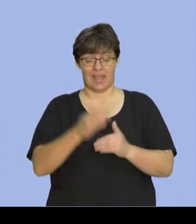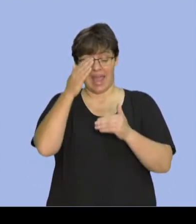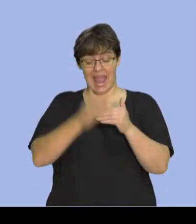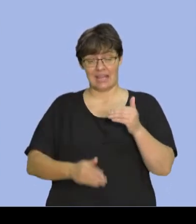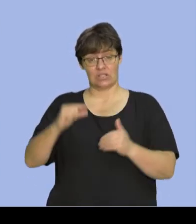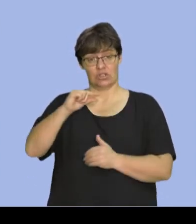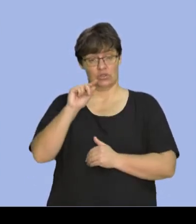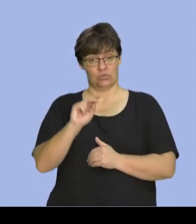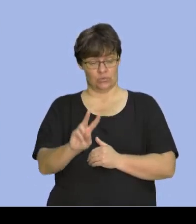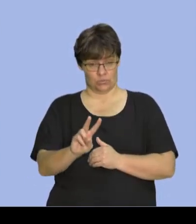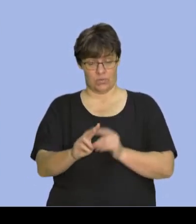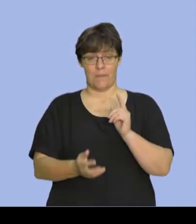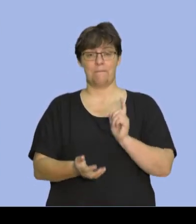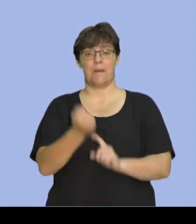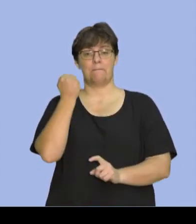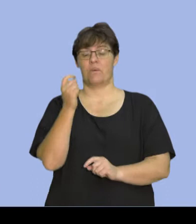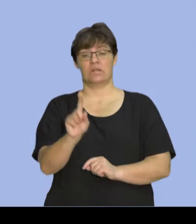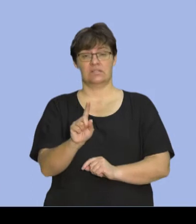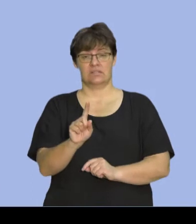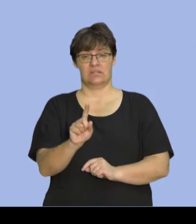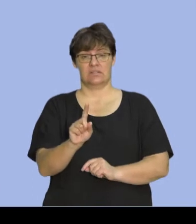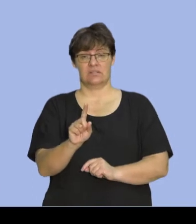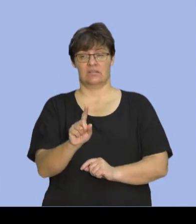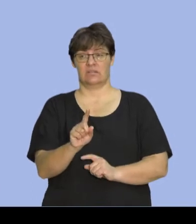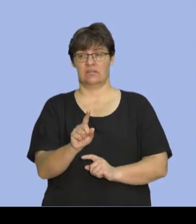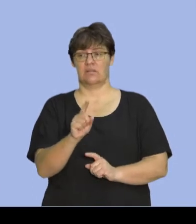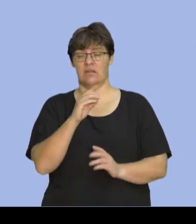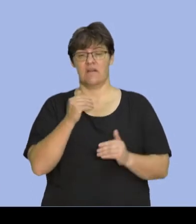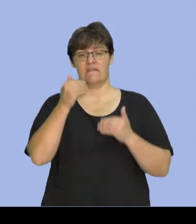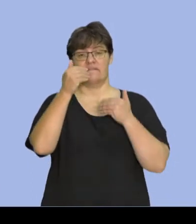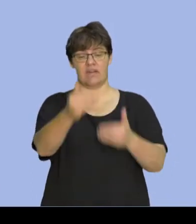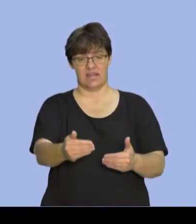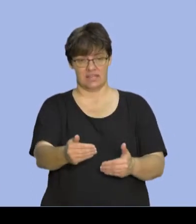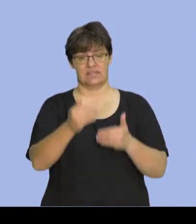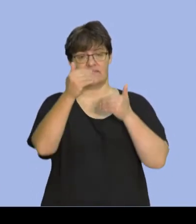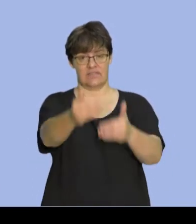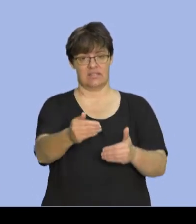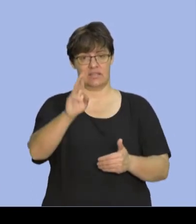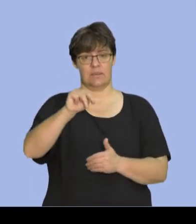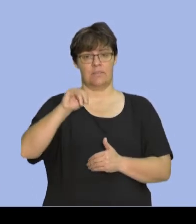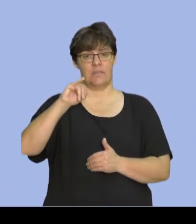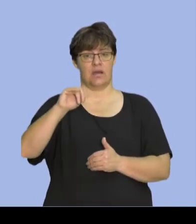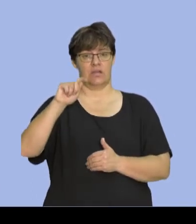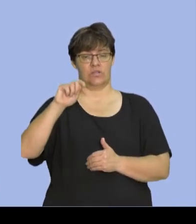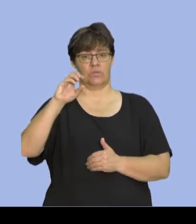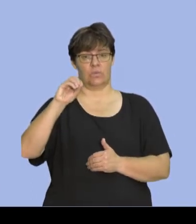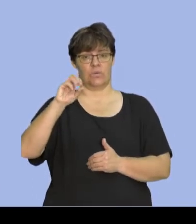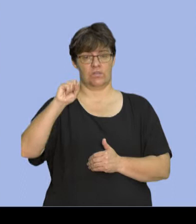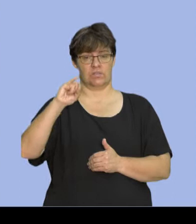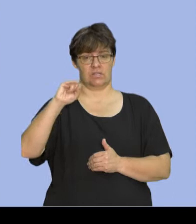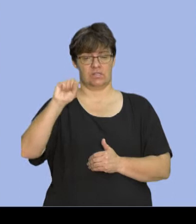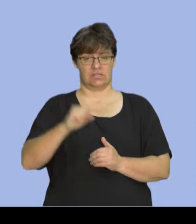phase, we find that it goes into what we call the phases of mitosis, where it undergoes